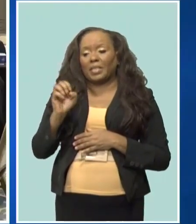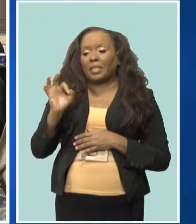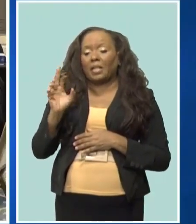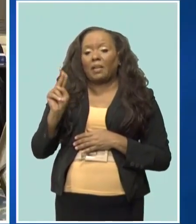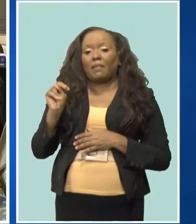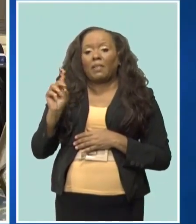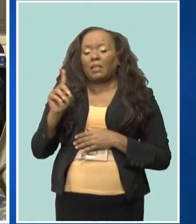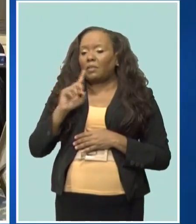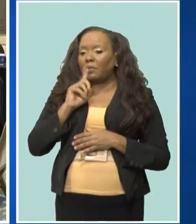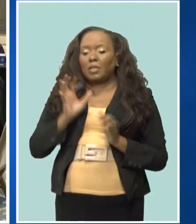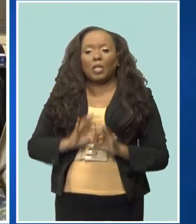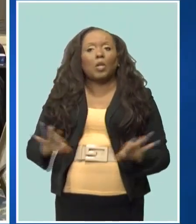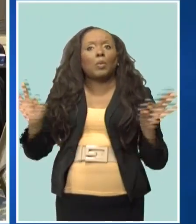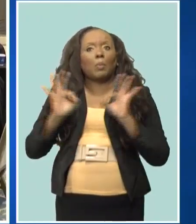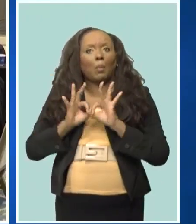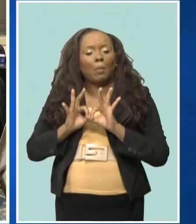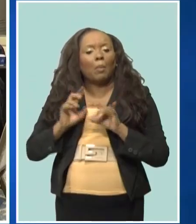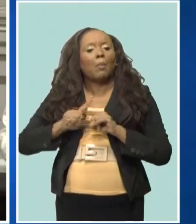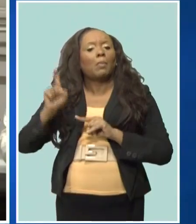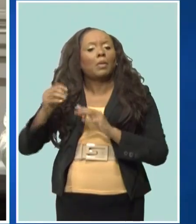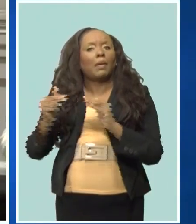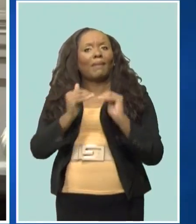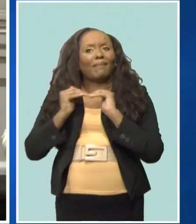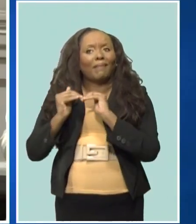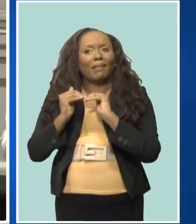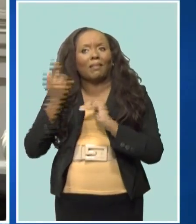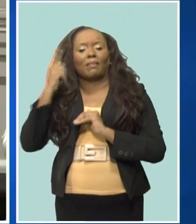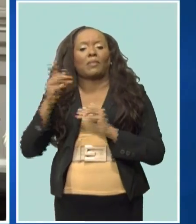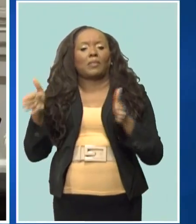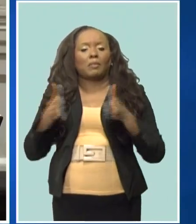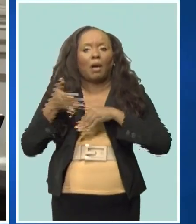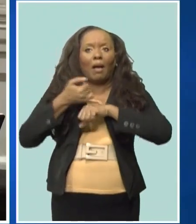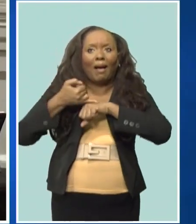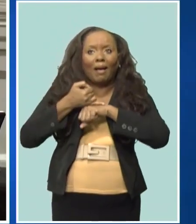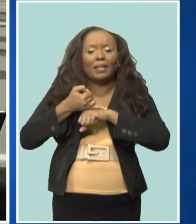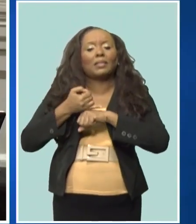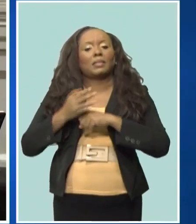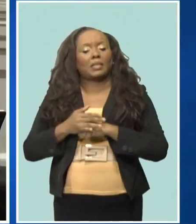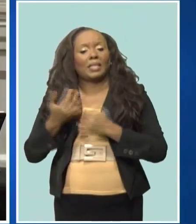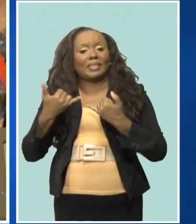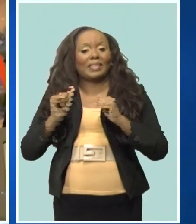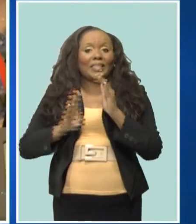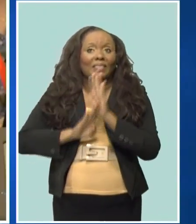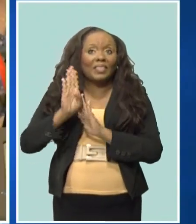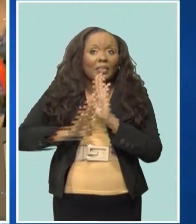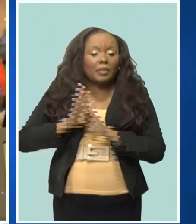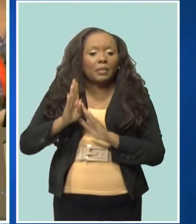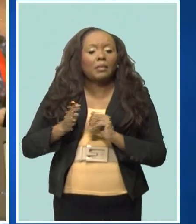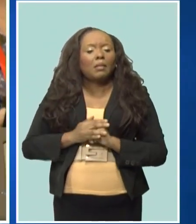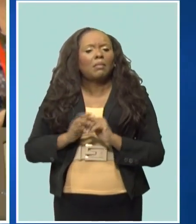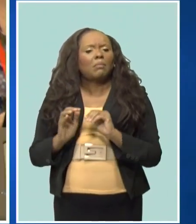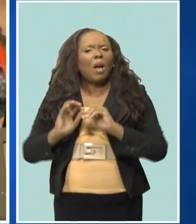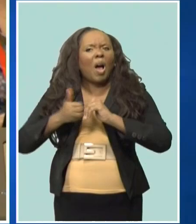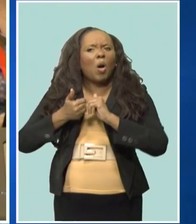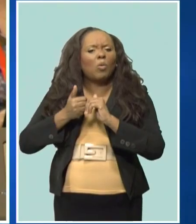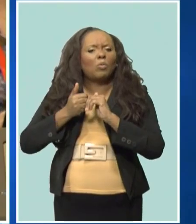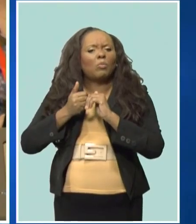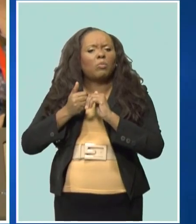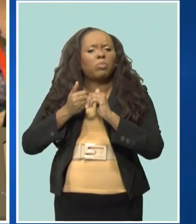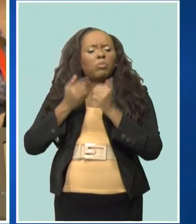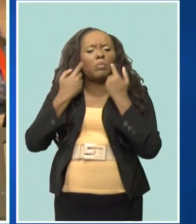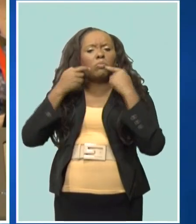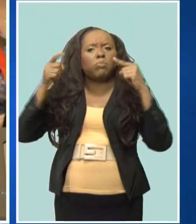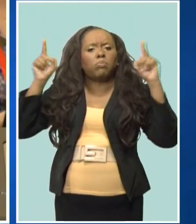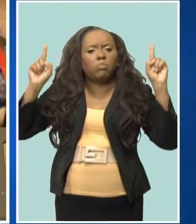it must be a tool of practical fair play for small island developing states. He says for this to be achieved, there must